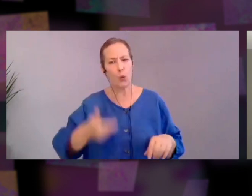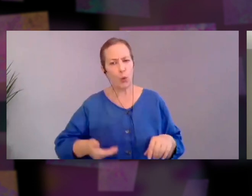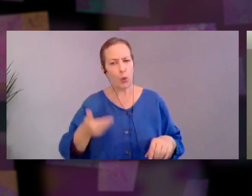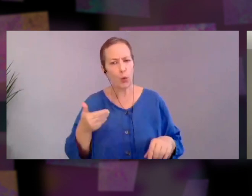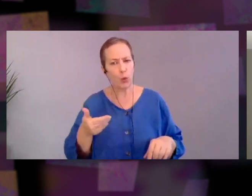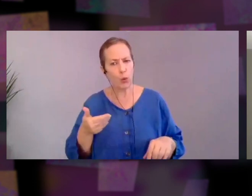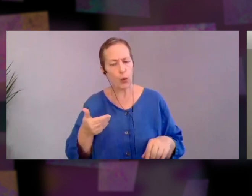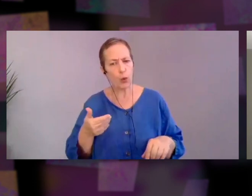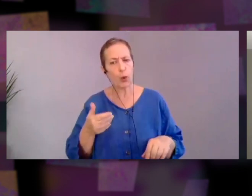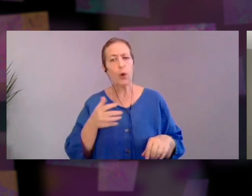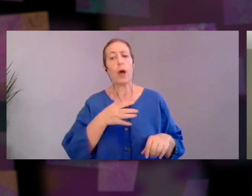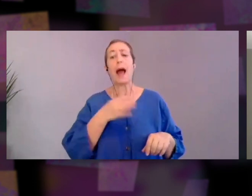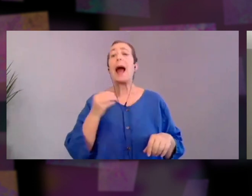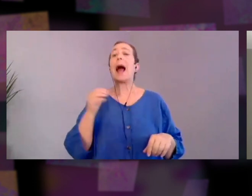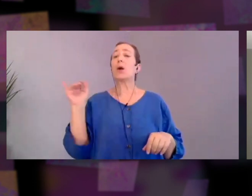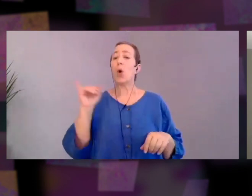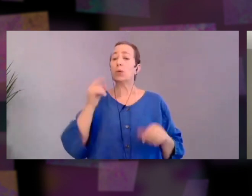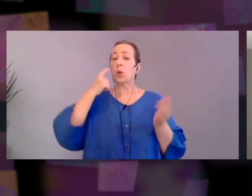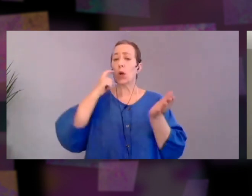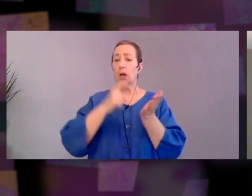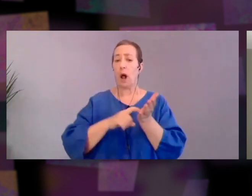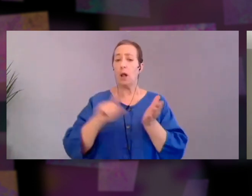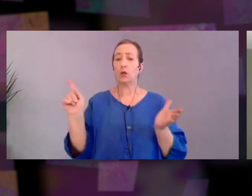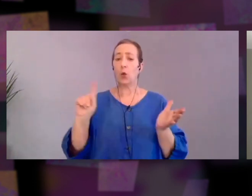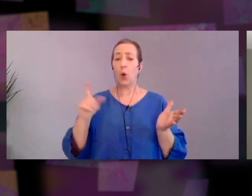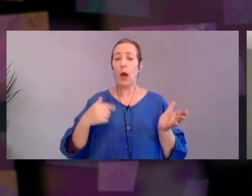and that I acknowledge the land that I am on.